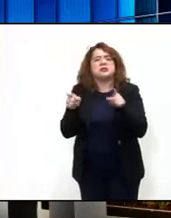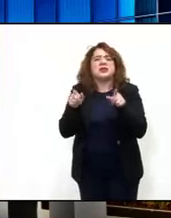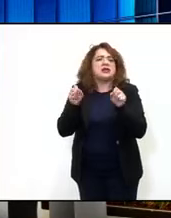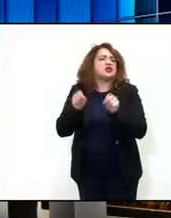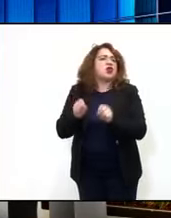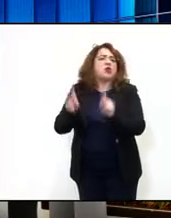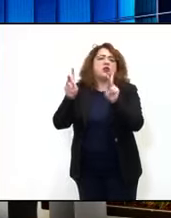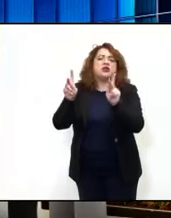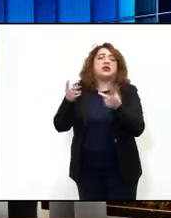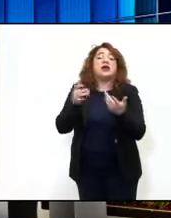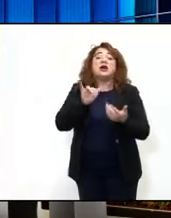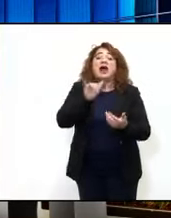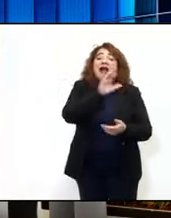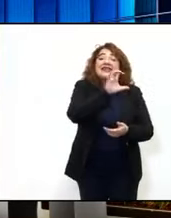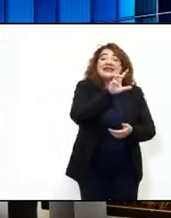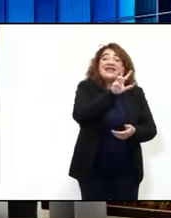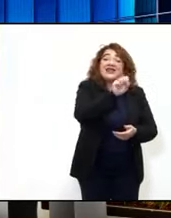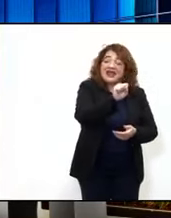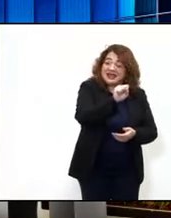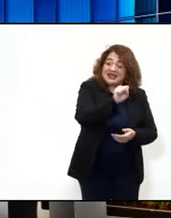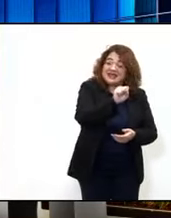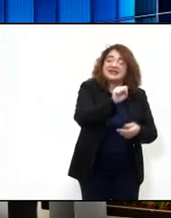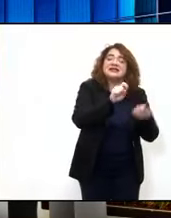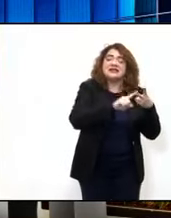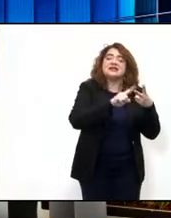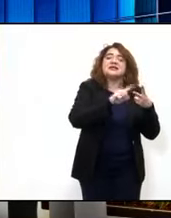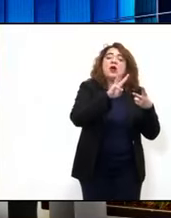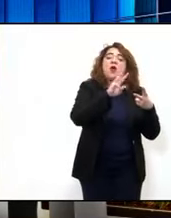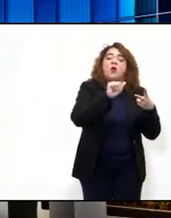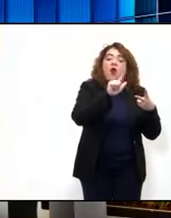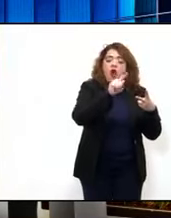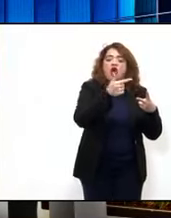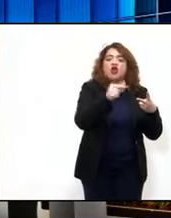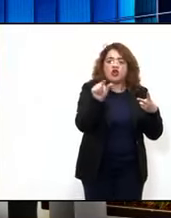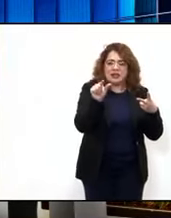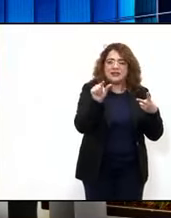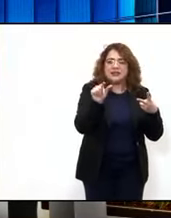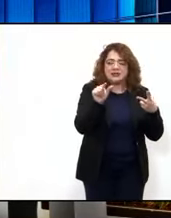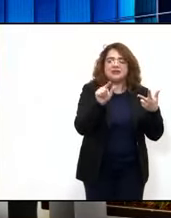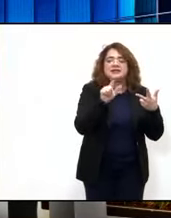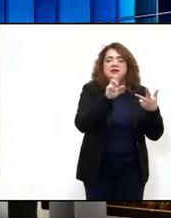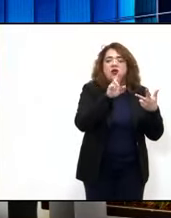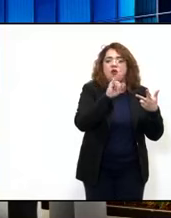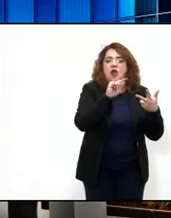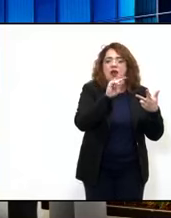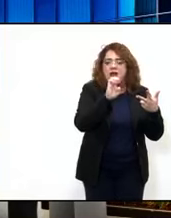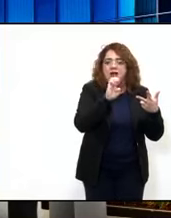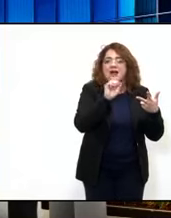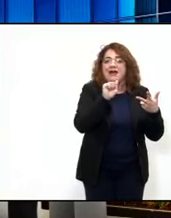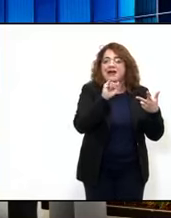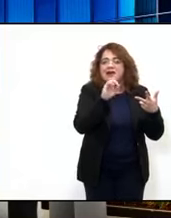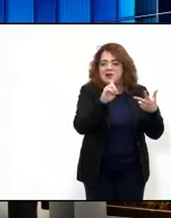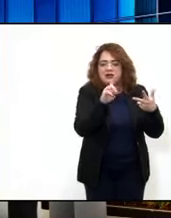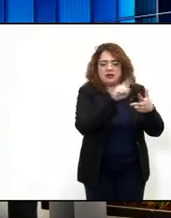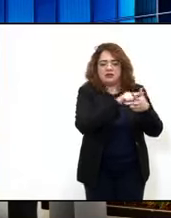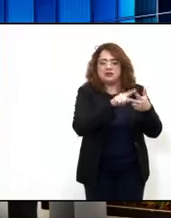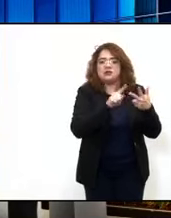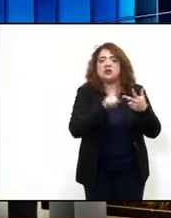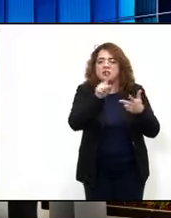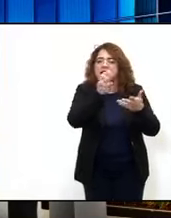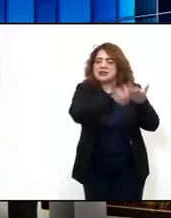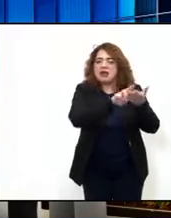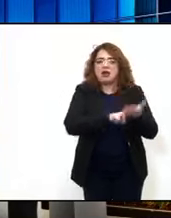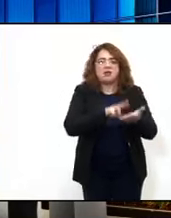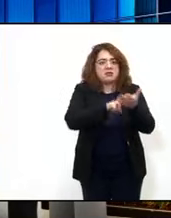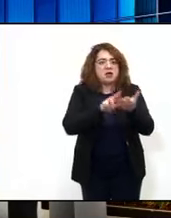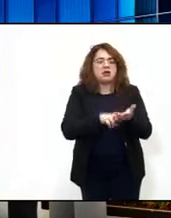up through CVS, Rite Aid, and Walgreens. And also, all that information will be available on the city's website. So the opportunities for